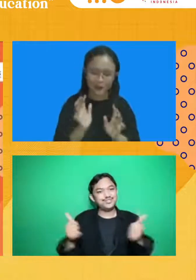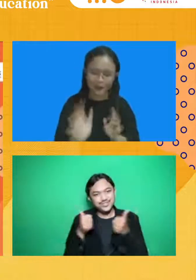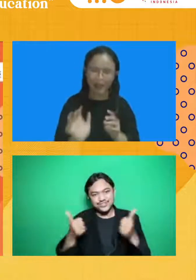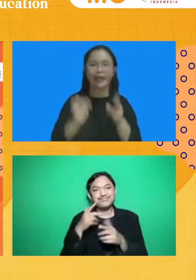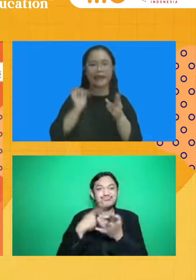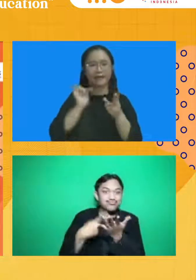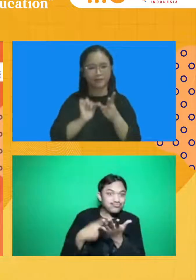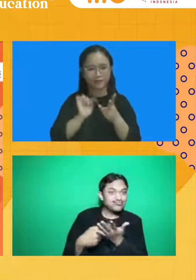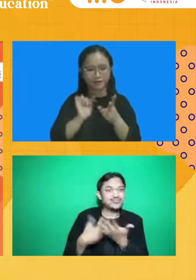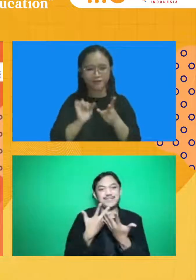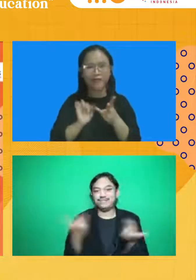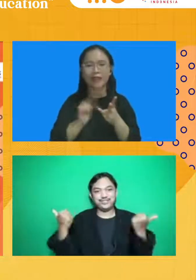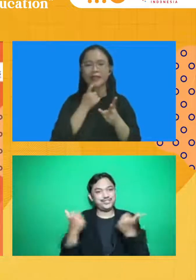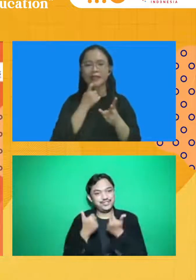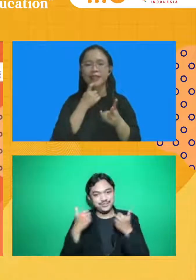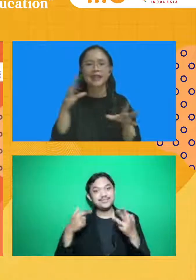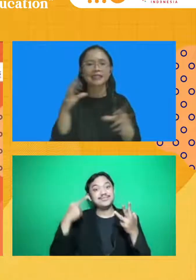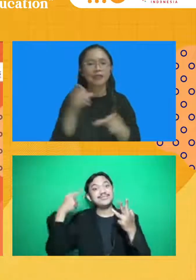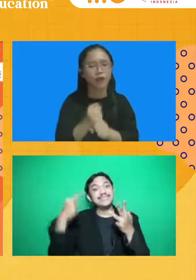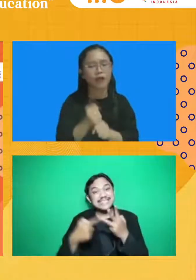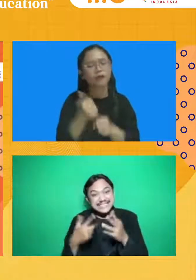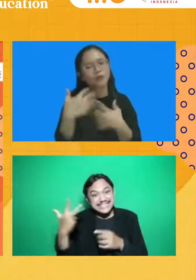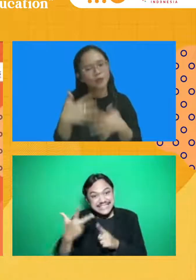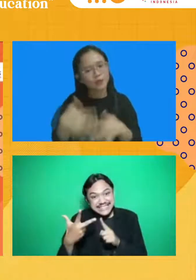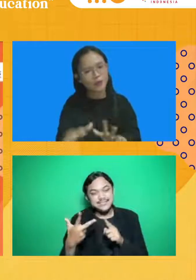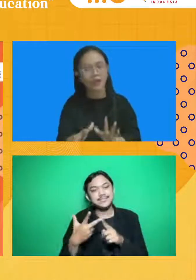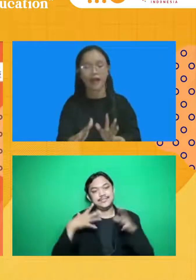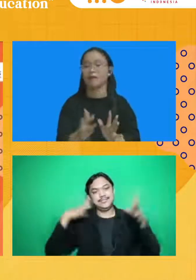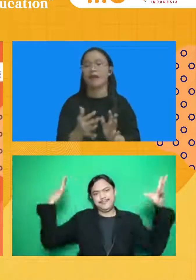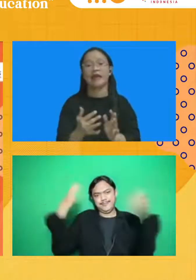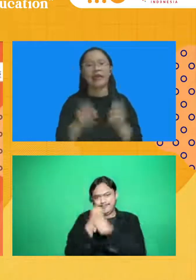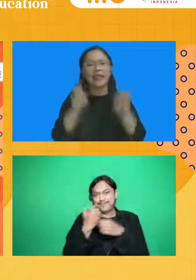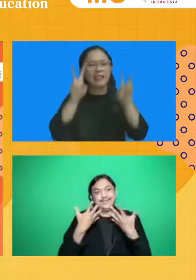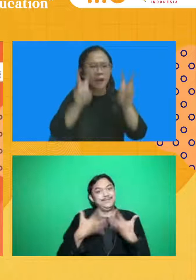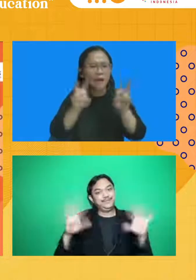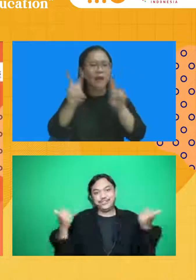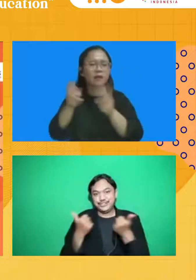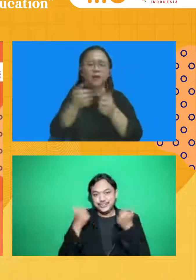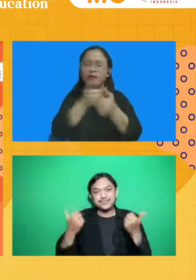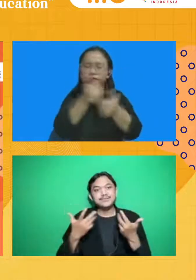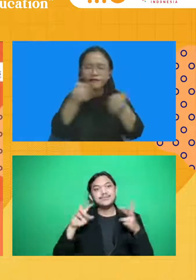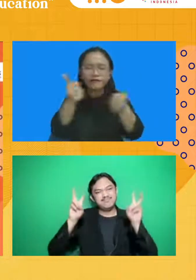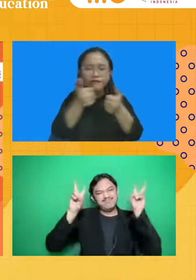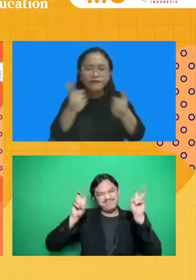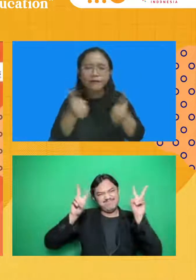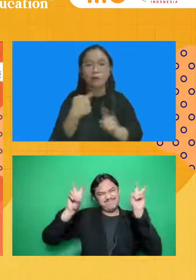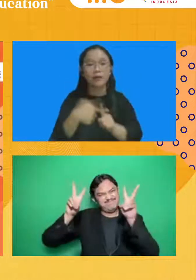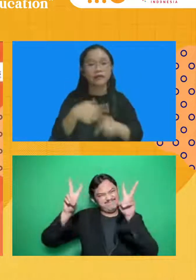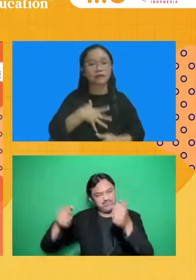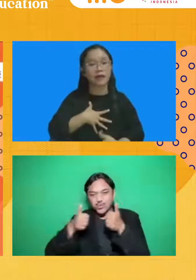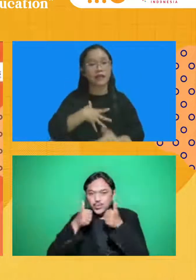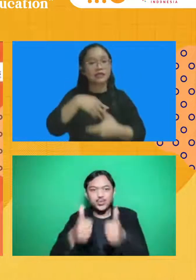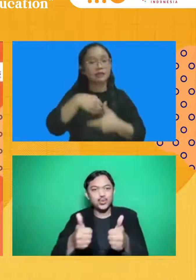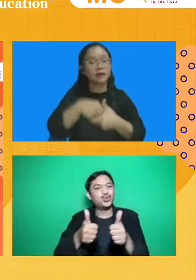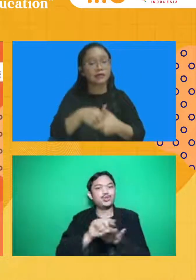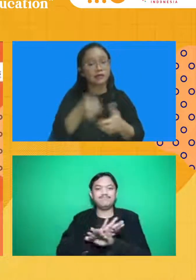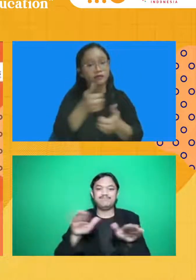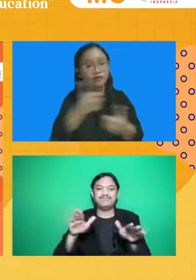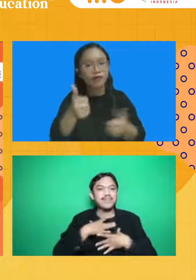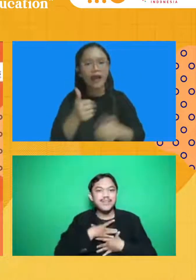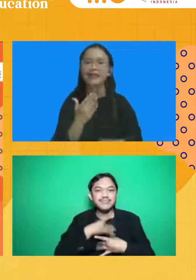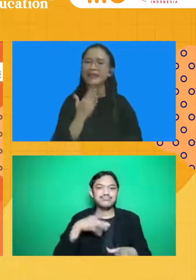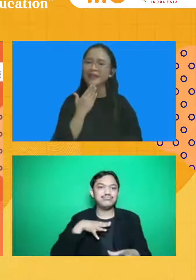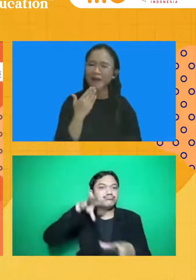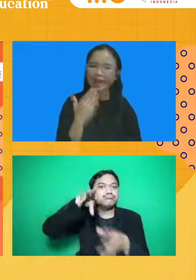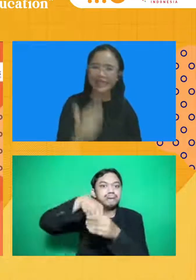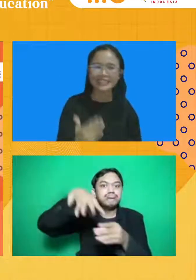the informative and interesting talk to the audience for active participation. If you have any question, you can also still have time